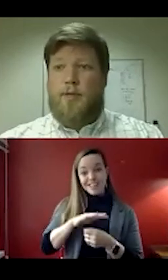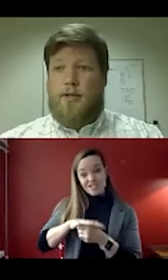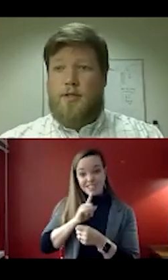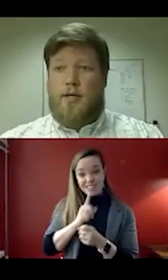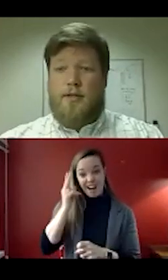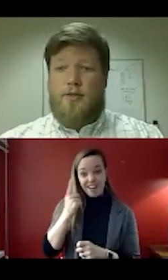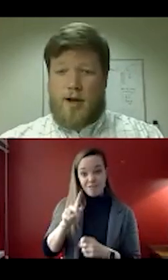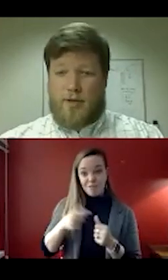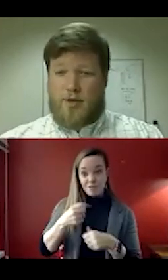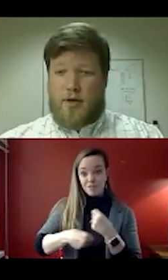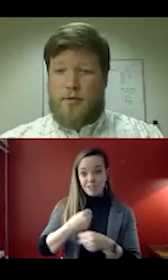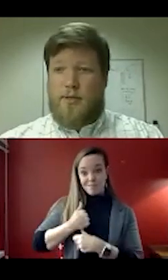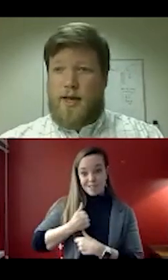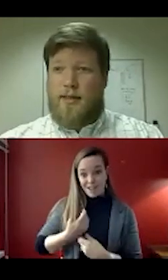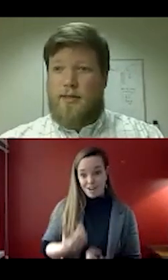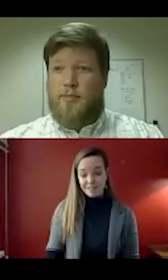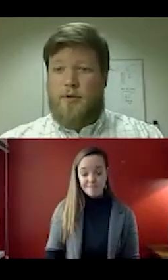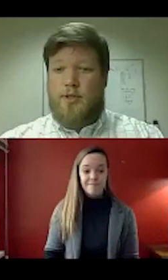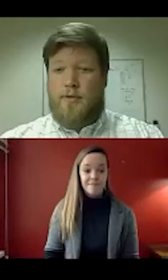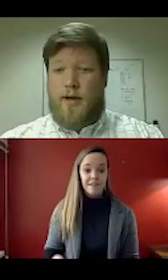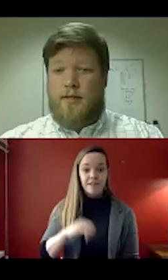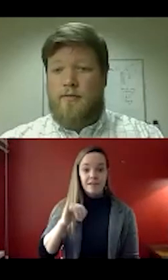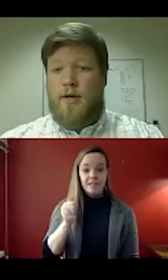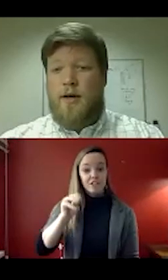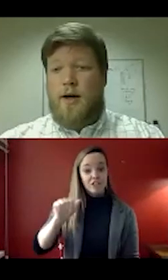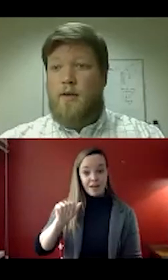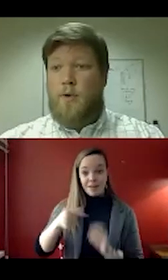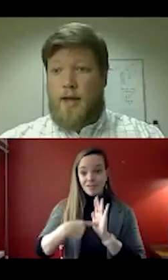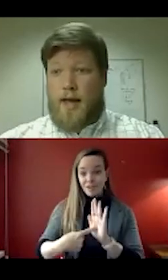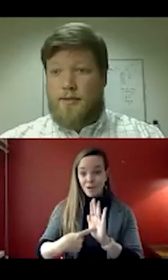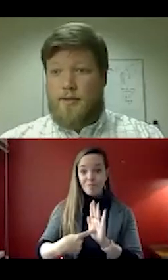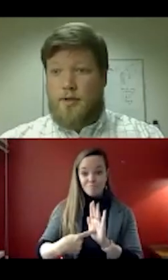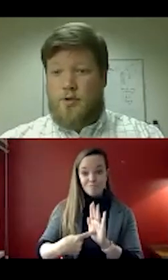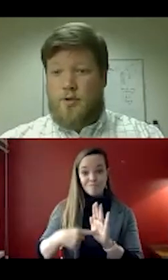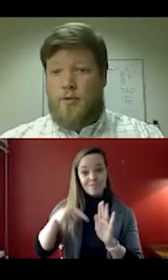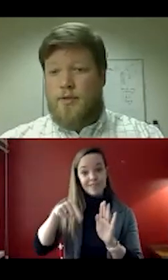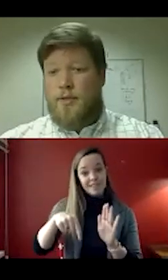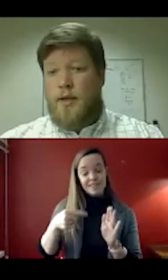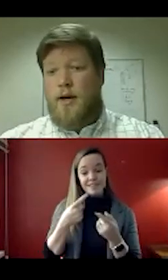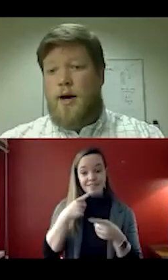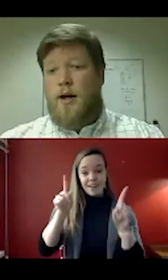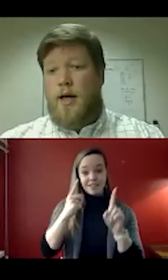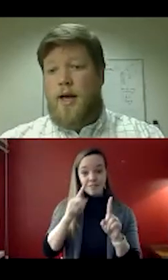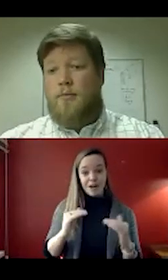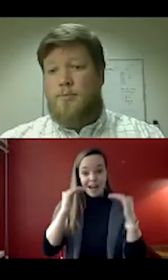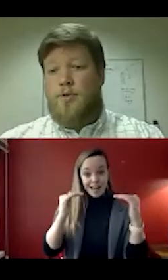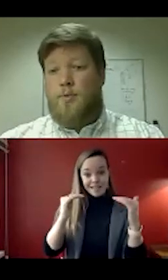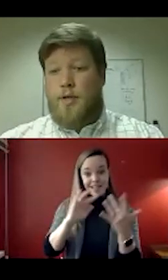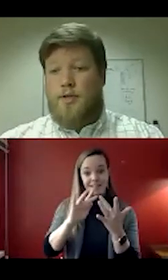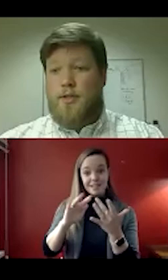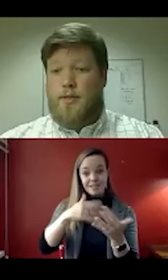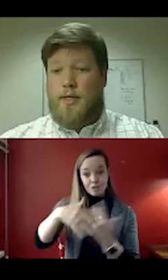Recent publication in JAMA shows that this approach has been effective for enhancing social networks and has